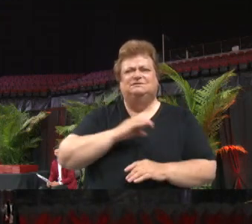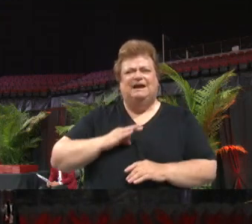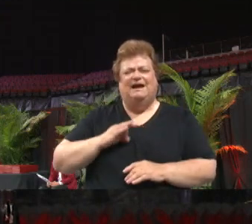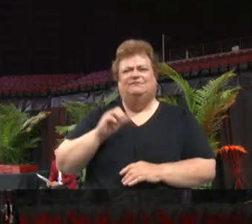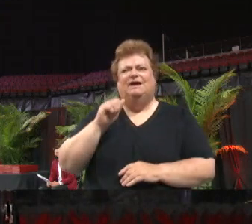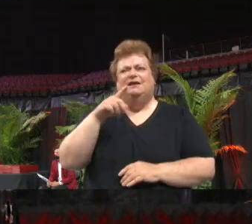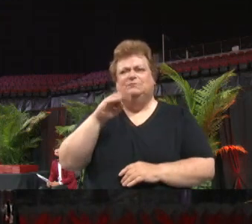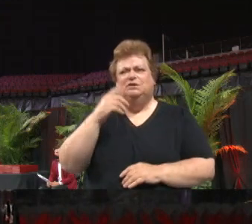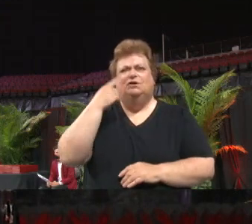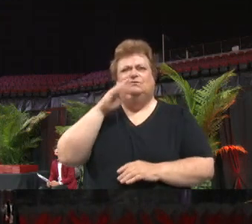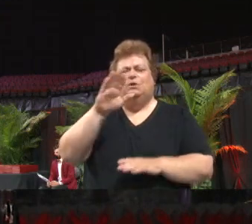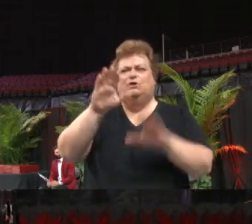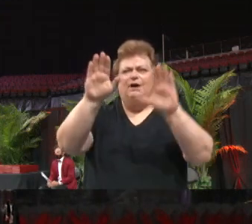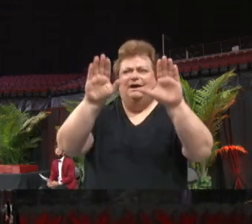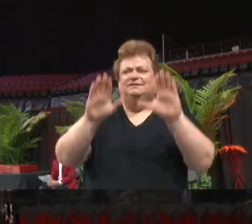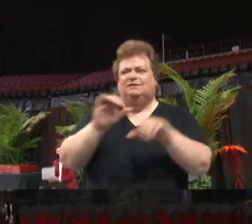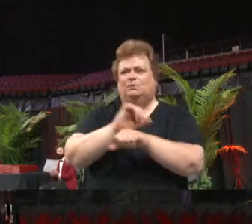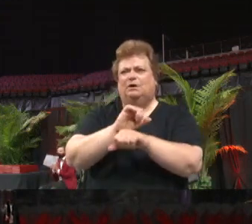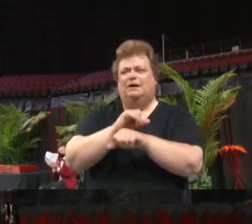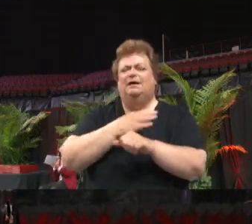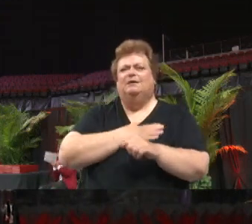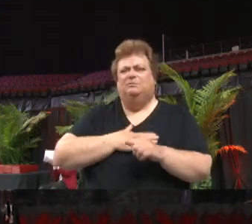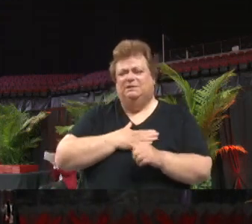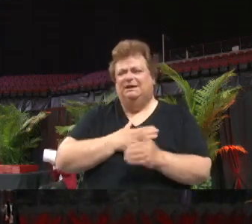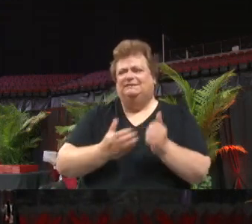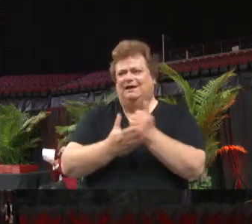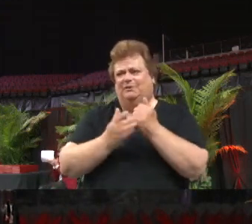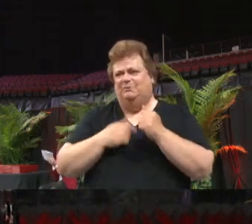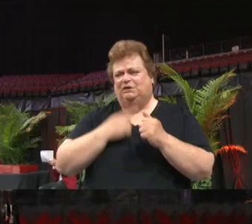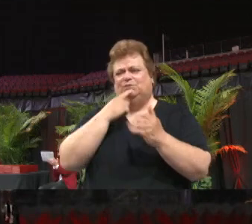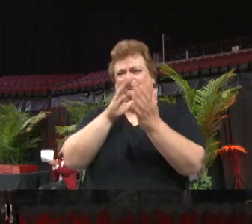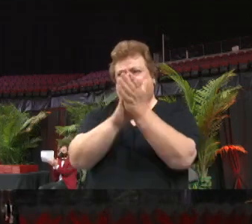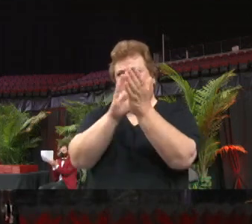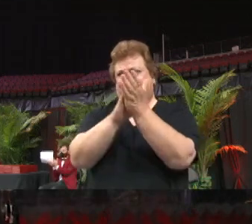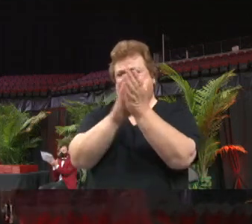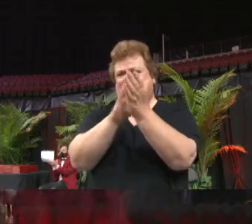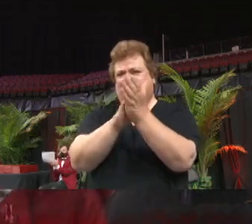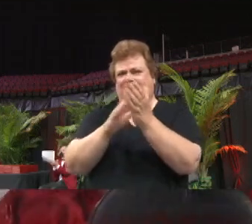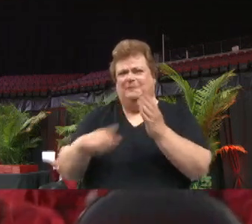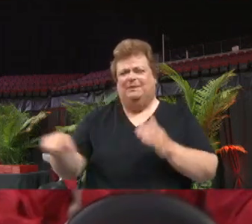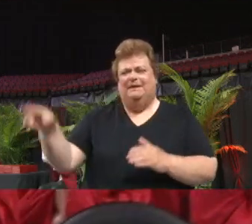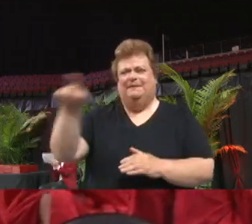administrators for your excellent work. Please help me in recognizing them.